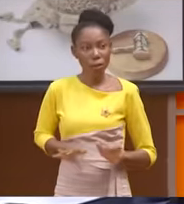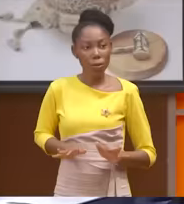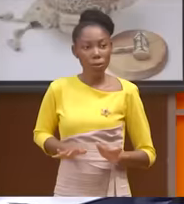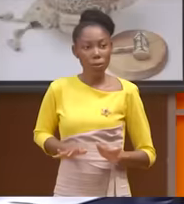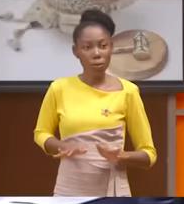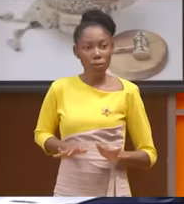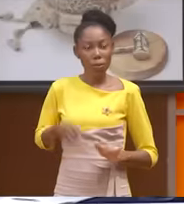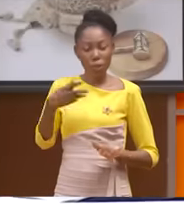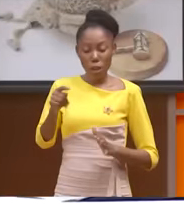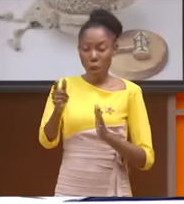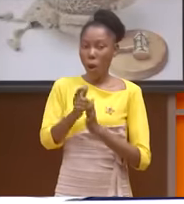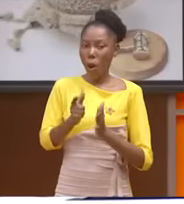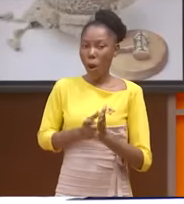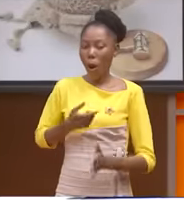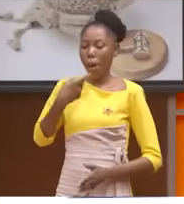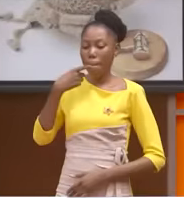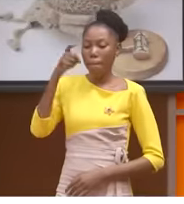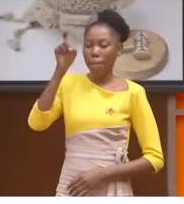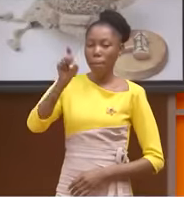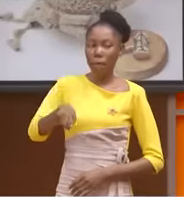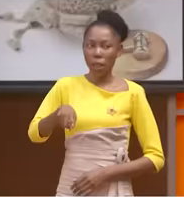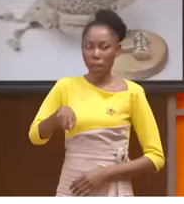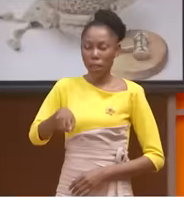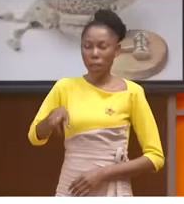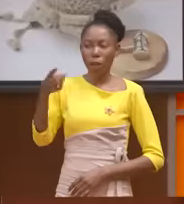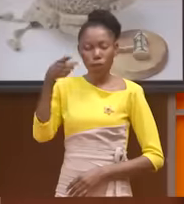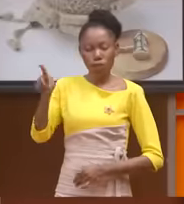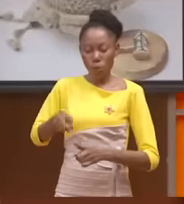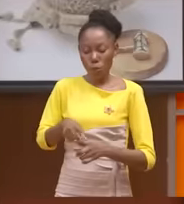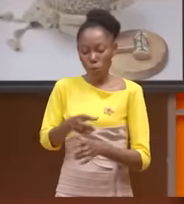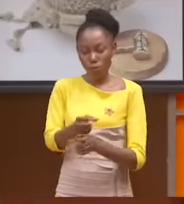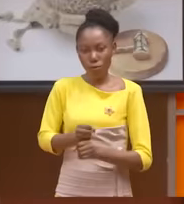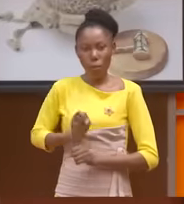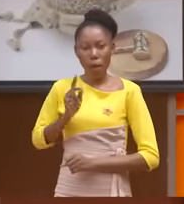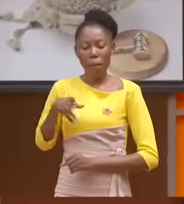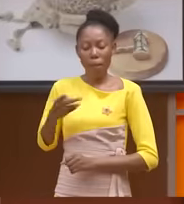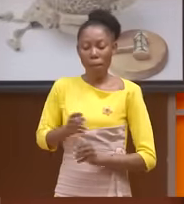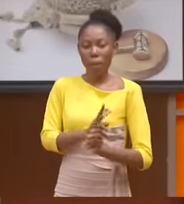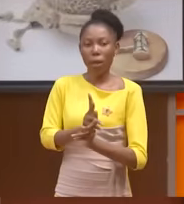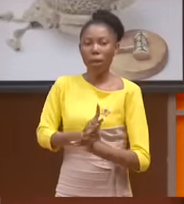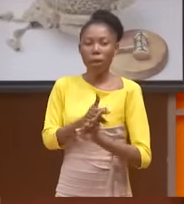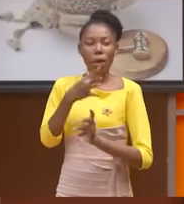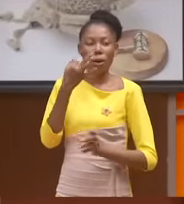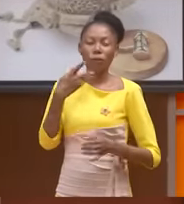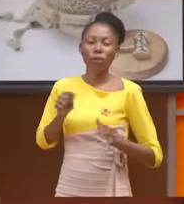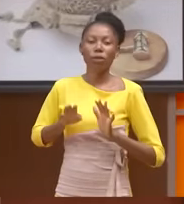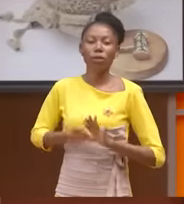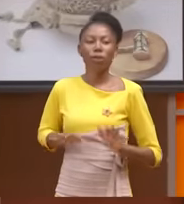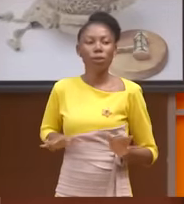the law mandates you to take up the welfare of the children, of the marriage.